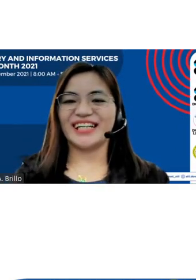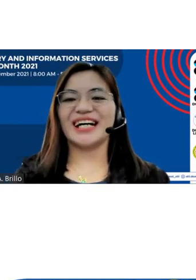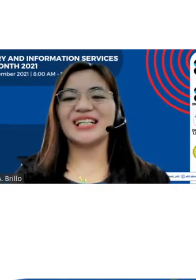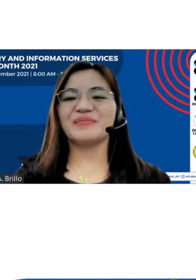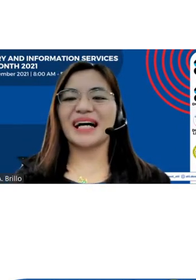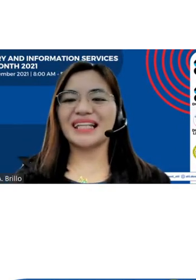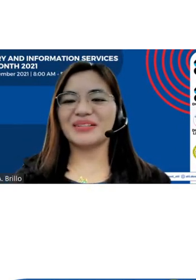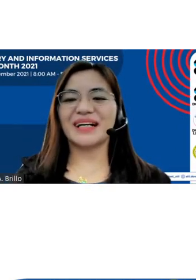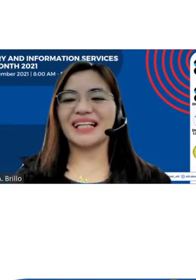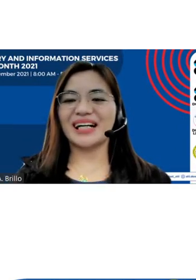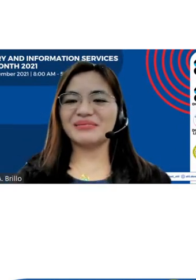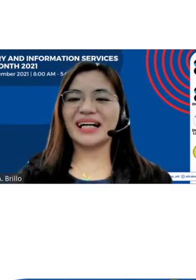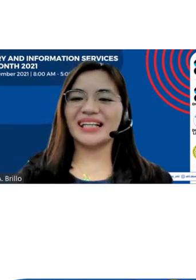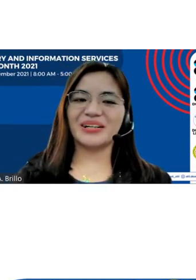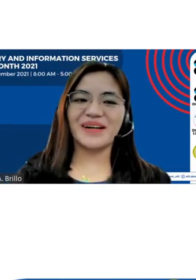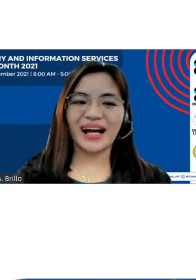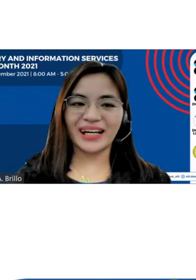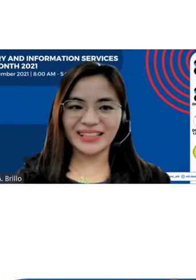Ayan,